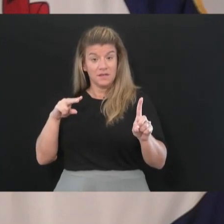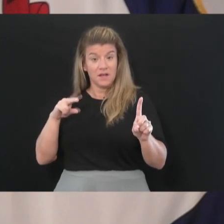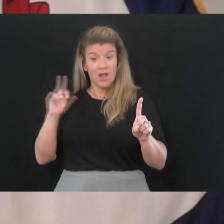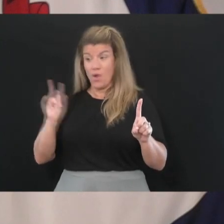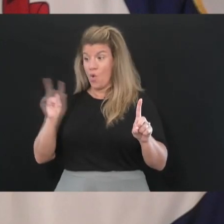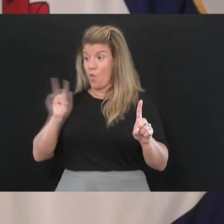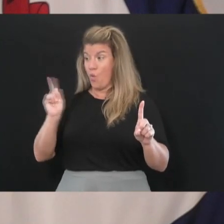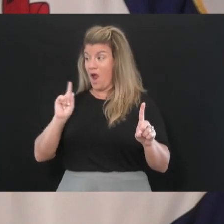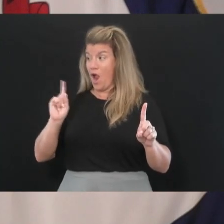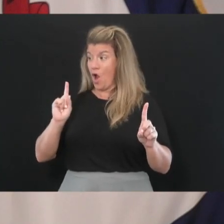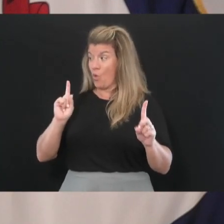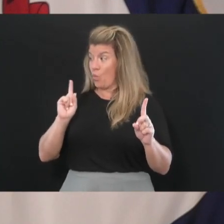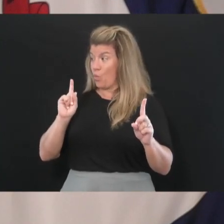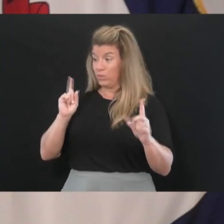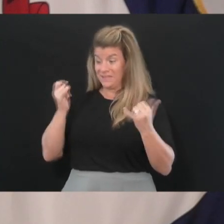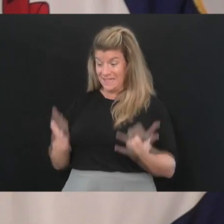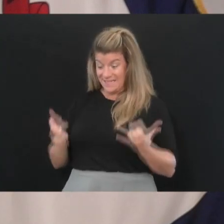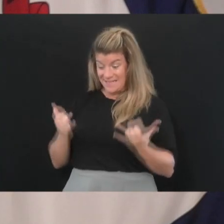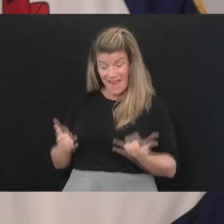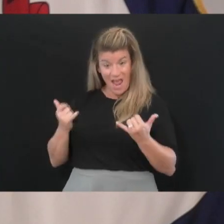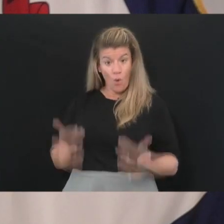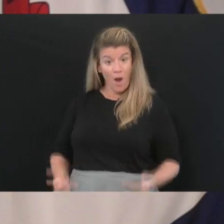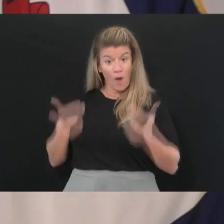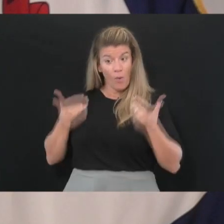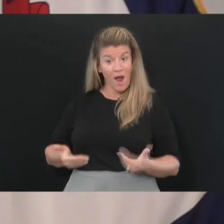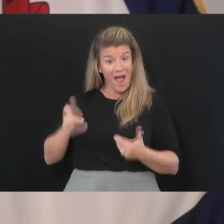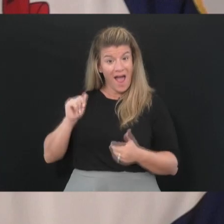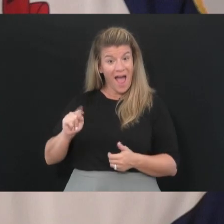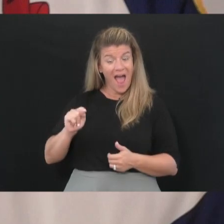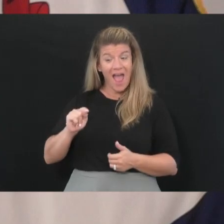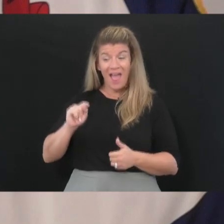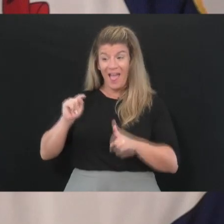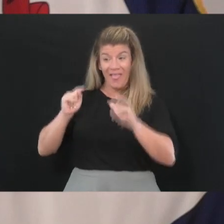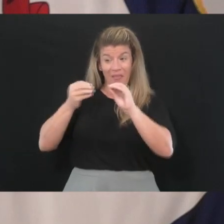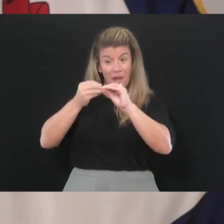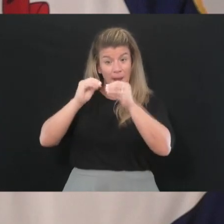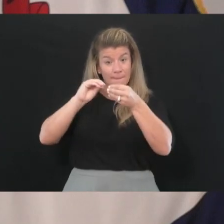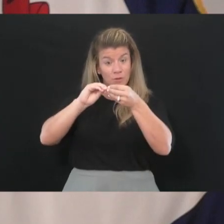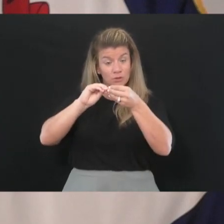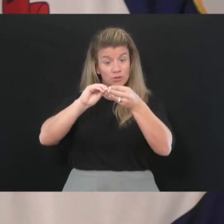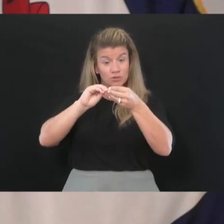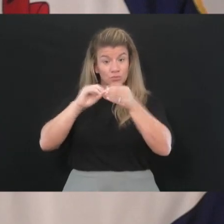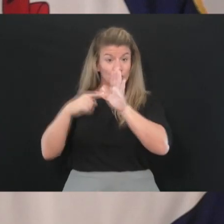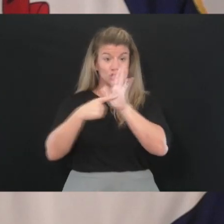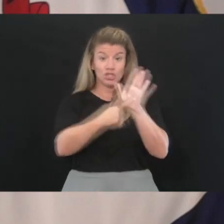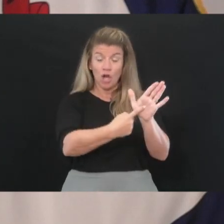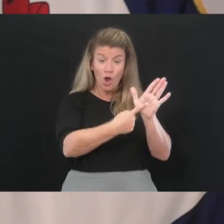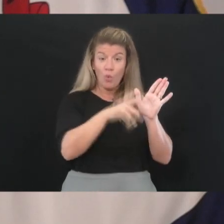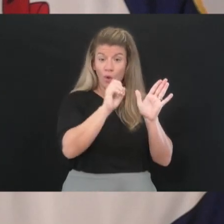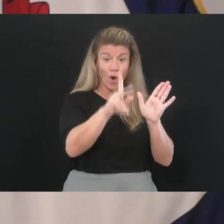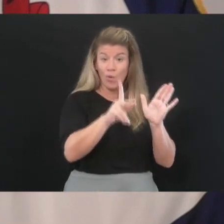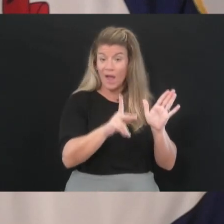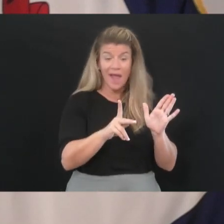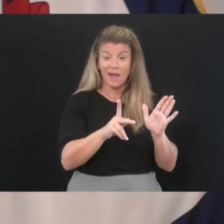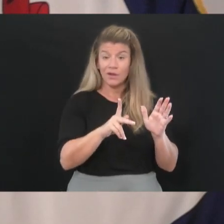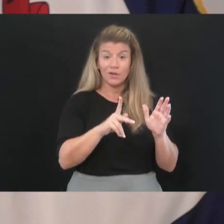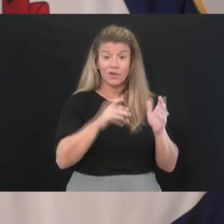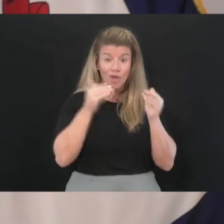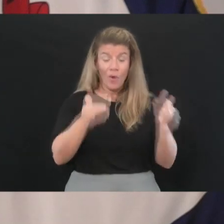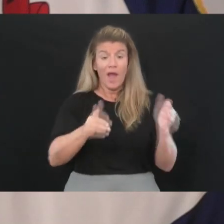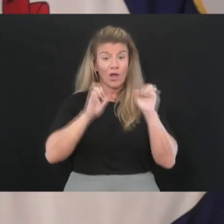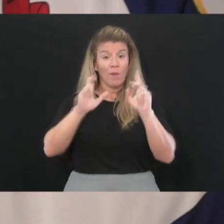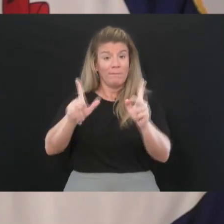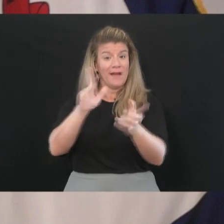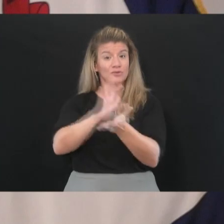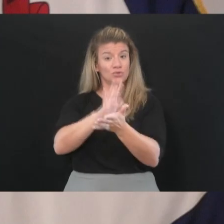where we stand right today, our numbers would indicate that we're okay. We're okay to be going back to school and taking